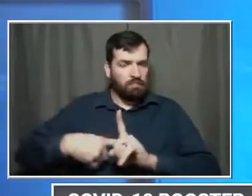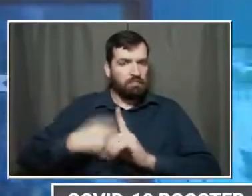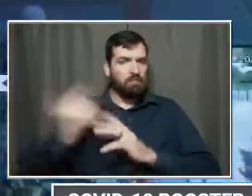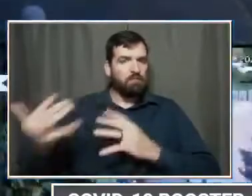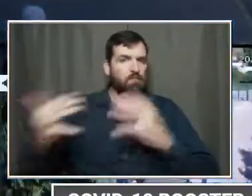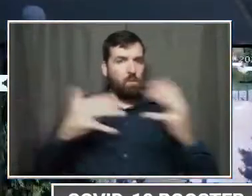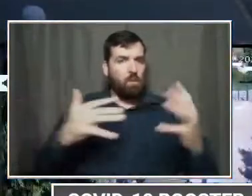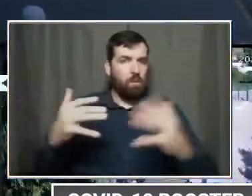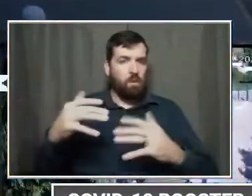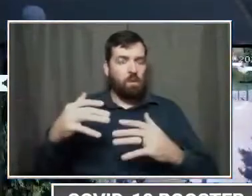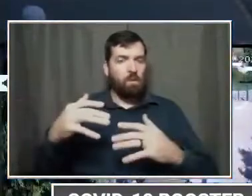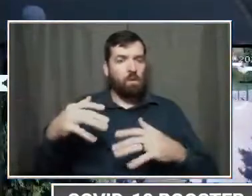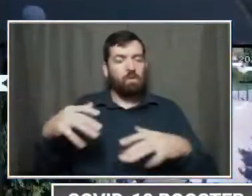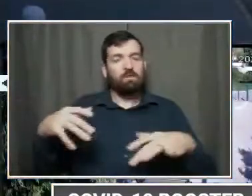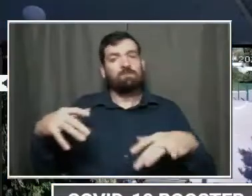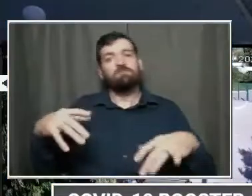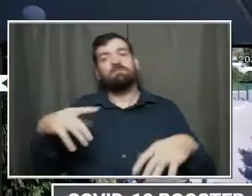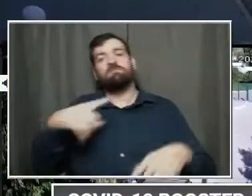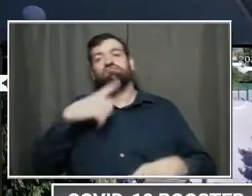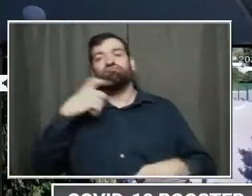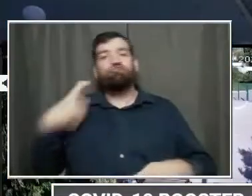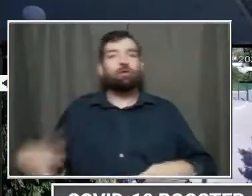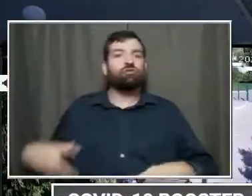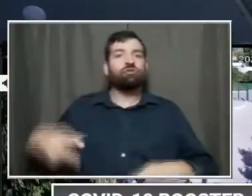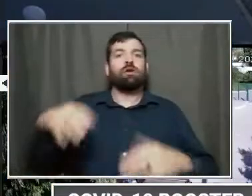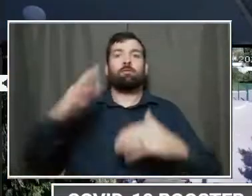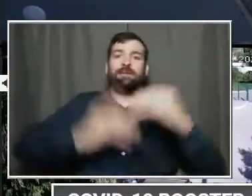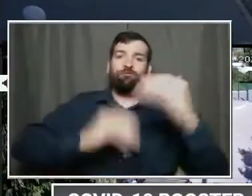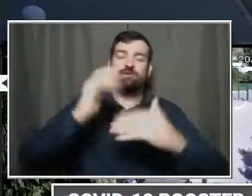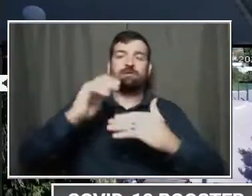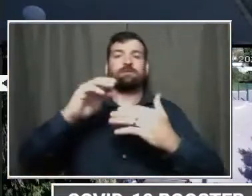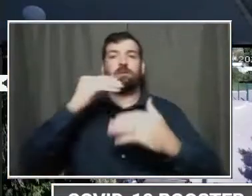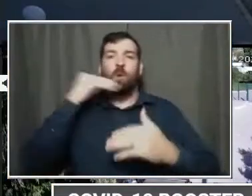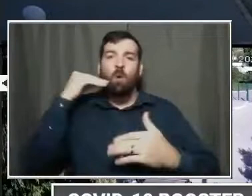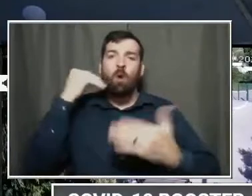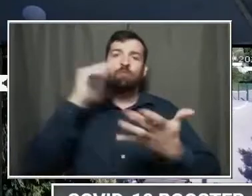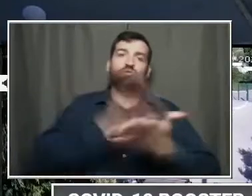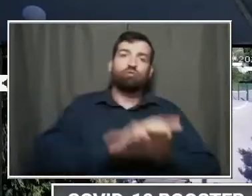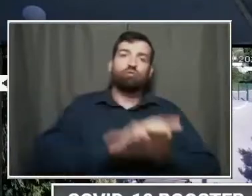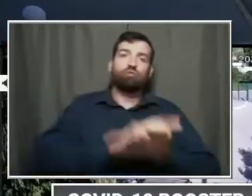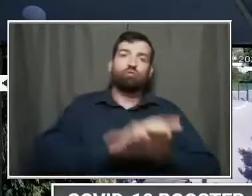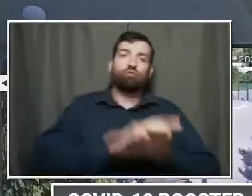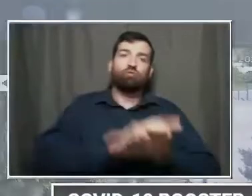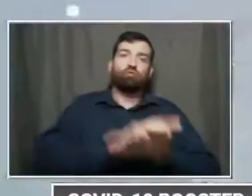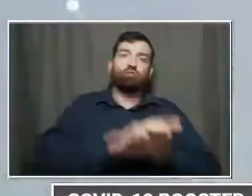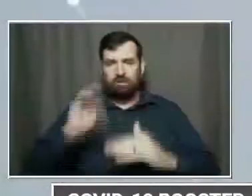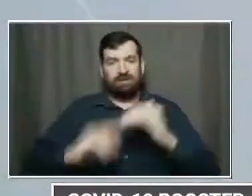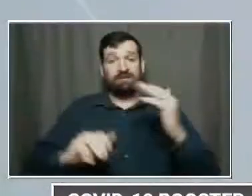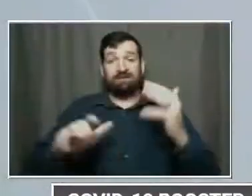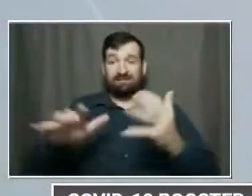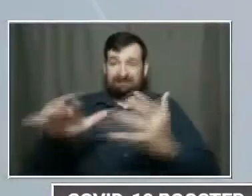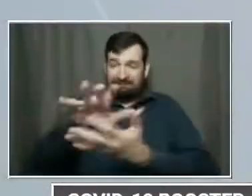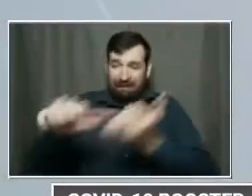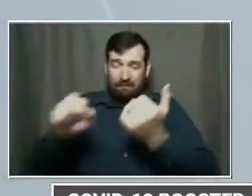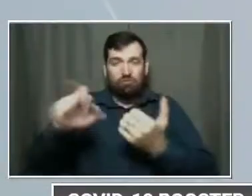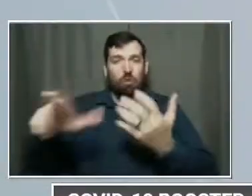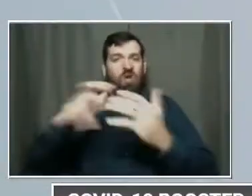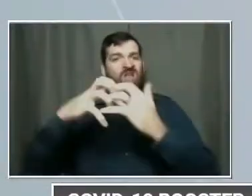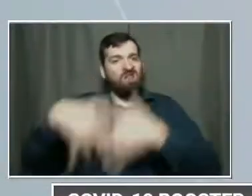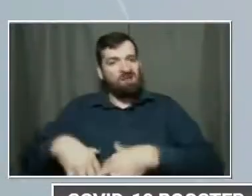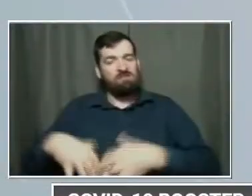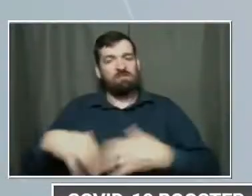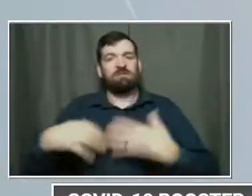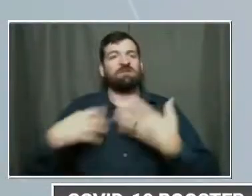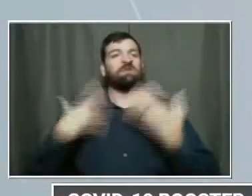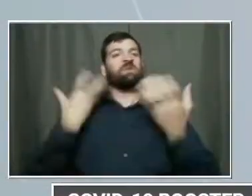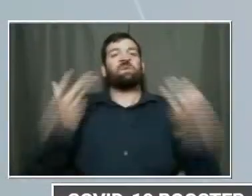Russian soldiers have already come through, buildings, homes, schools, heavily damaged or destroyed there, and of course a lack of medical care, as you